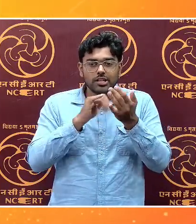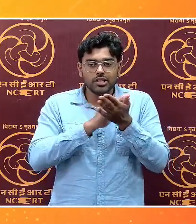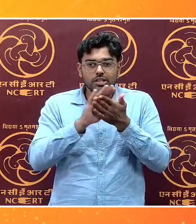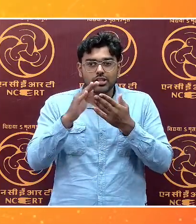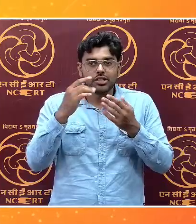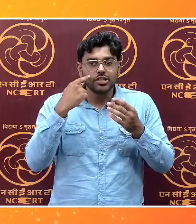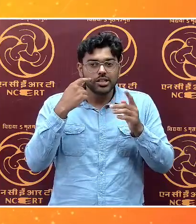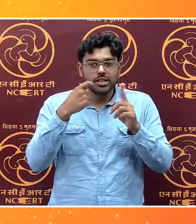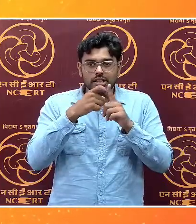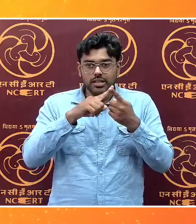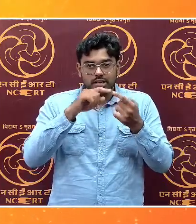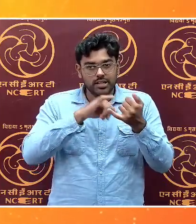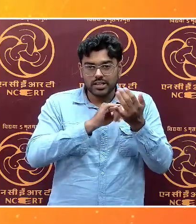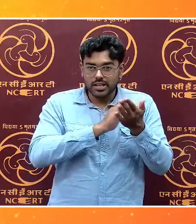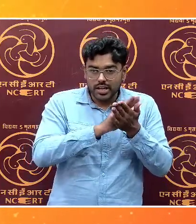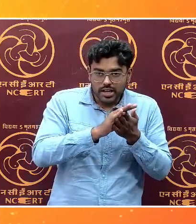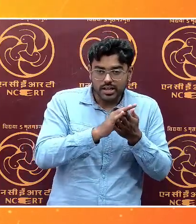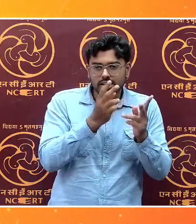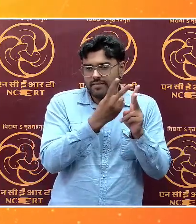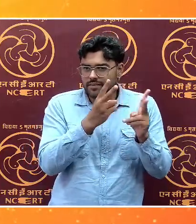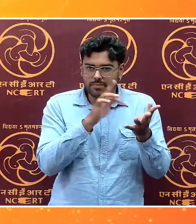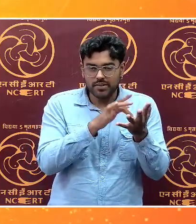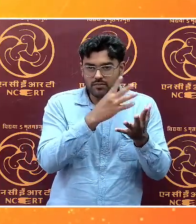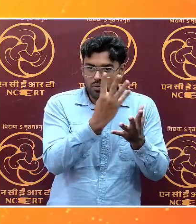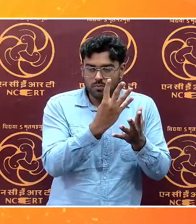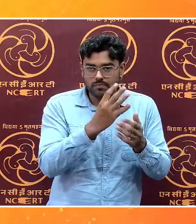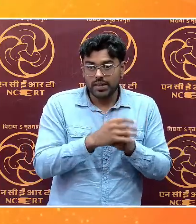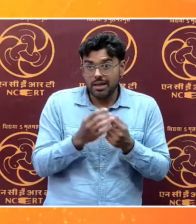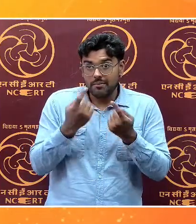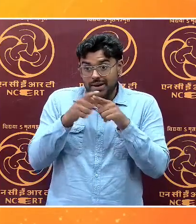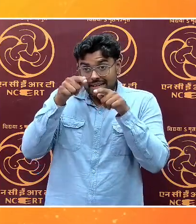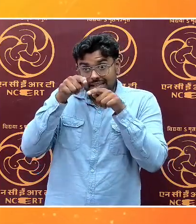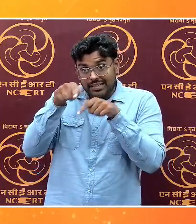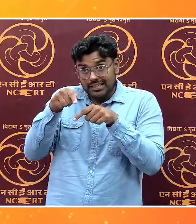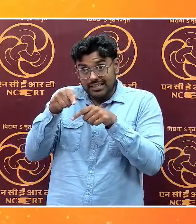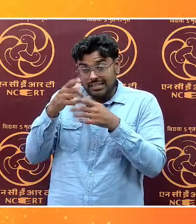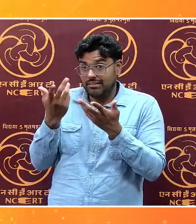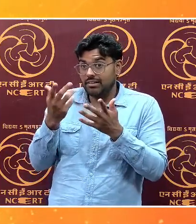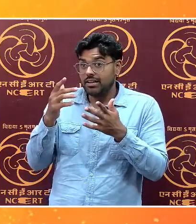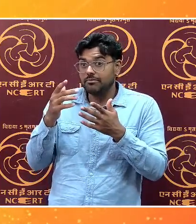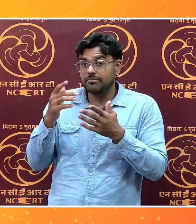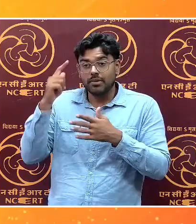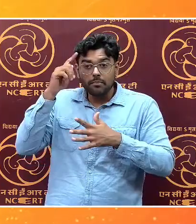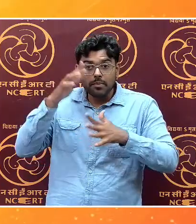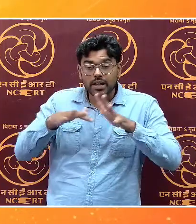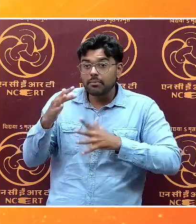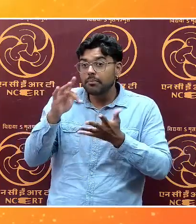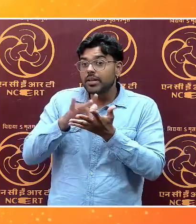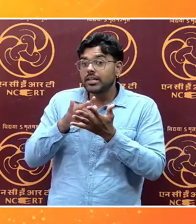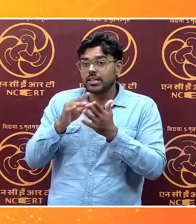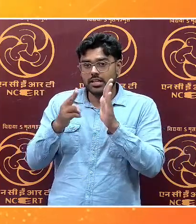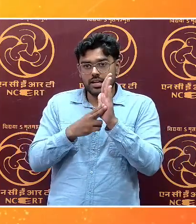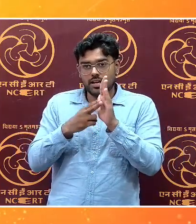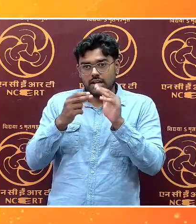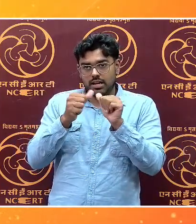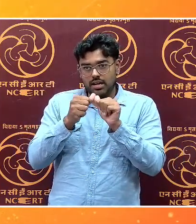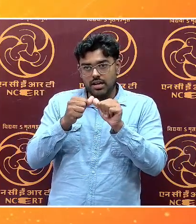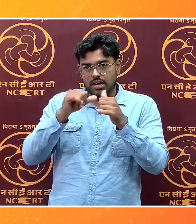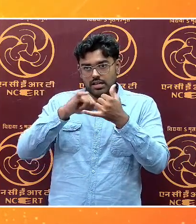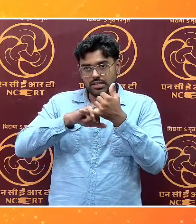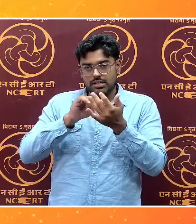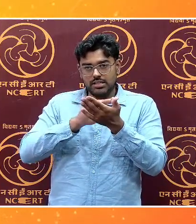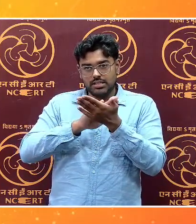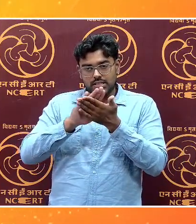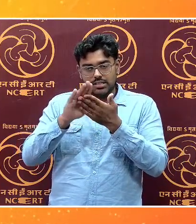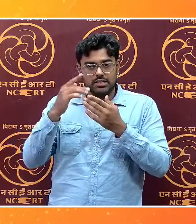organized only at the banks of Godavari at Nasik. So this is the important difference, but it is regarded